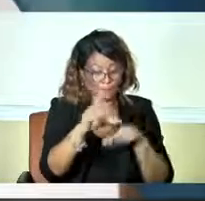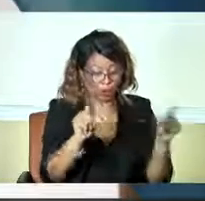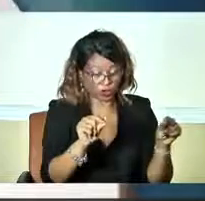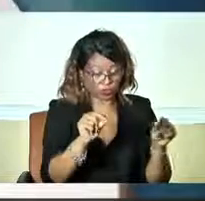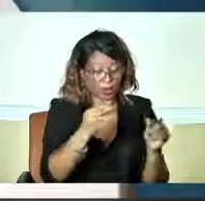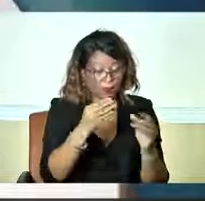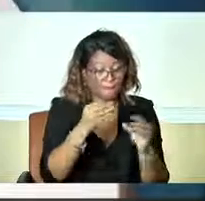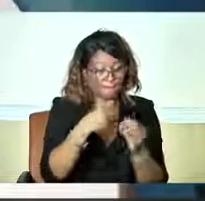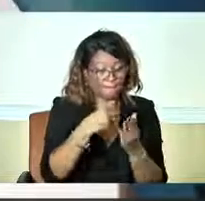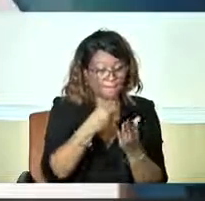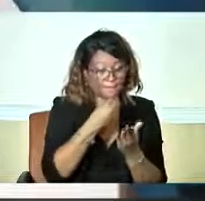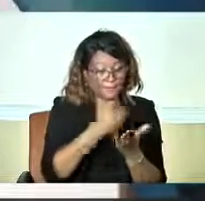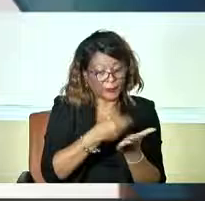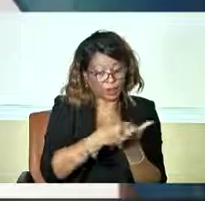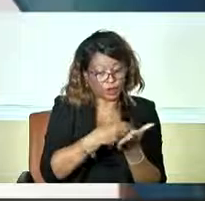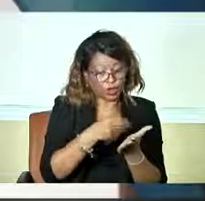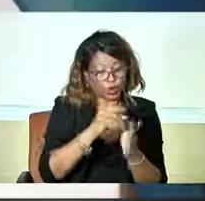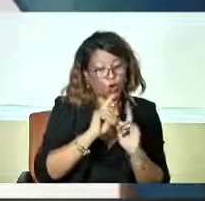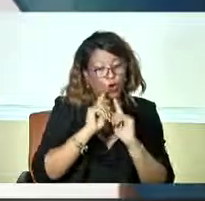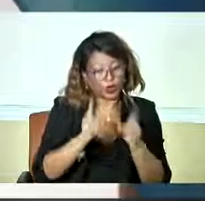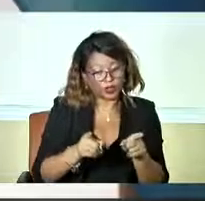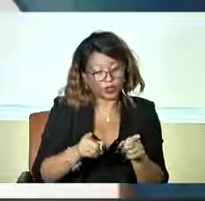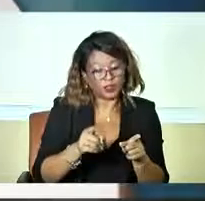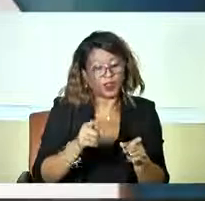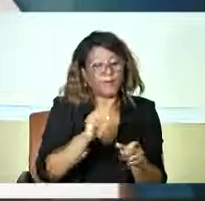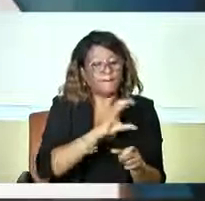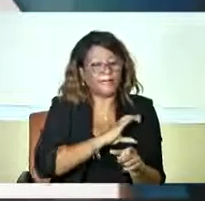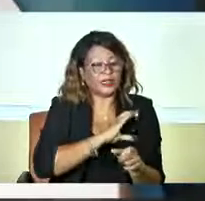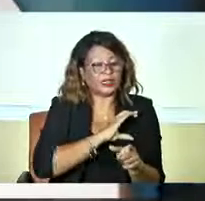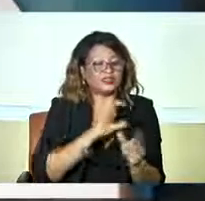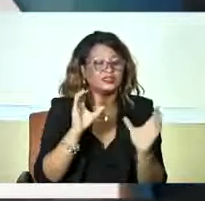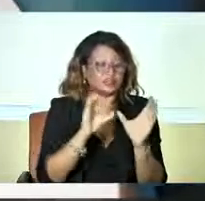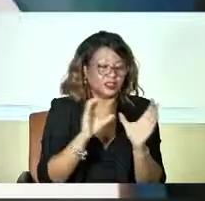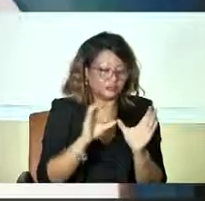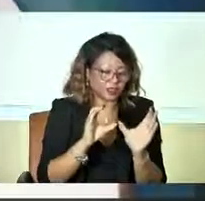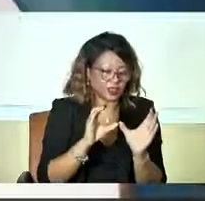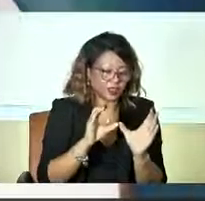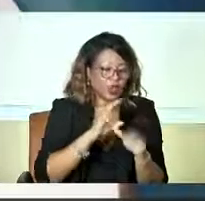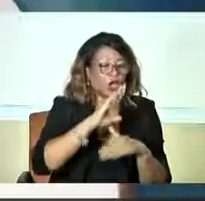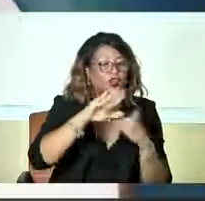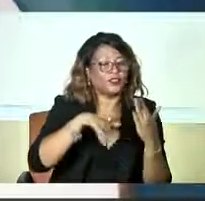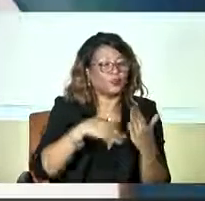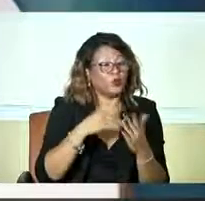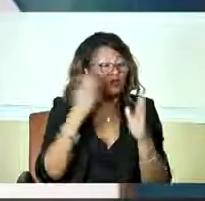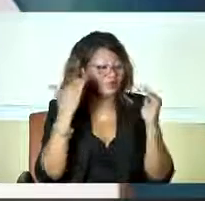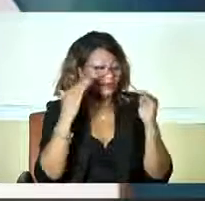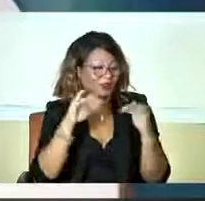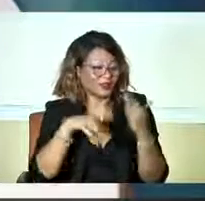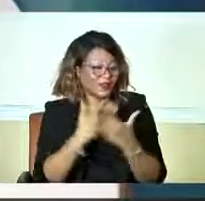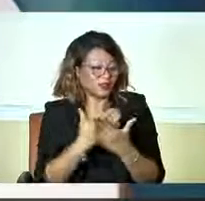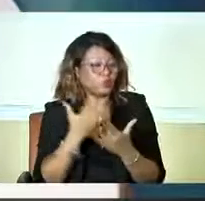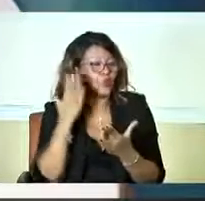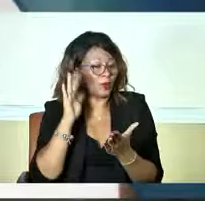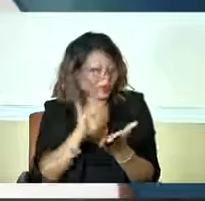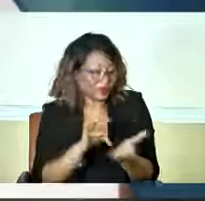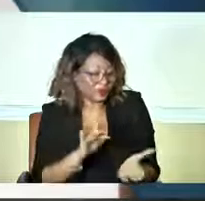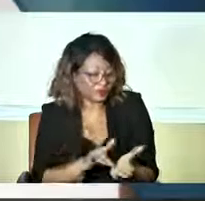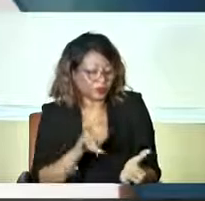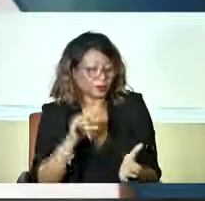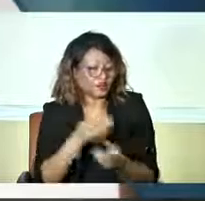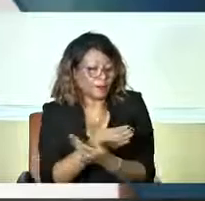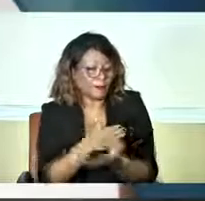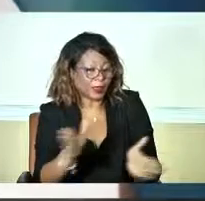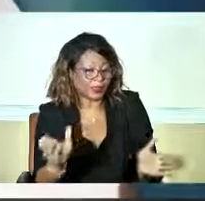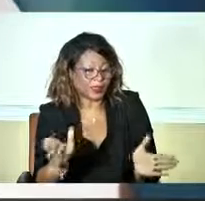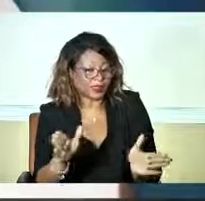order, the police certificate. But we also expect that these will be available to the